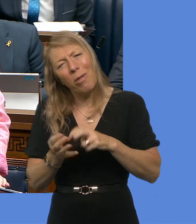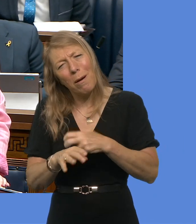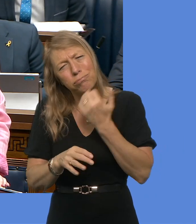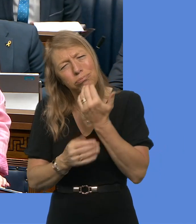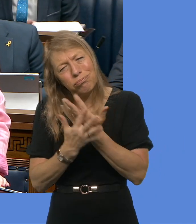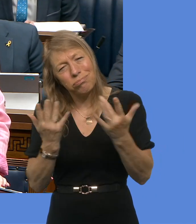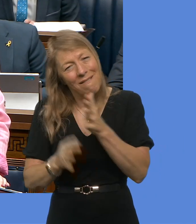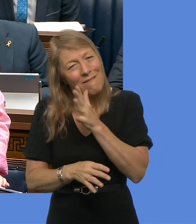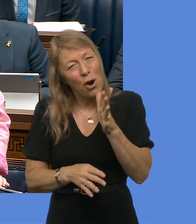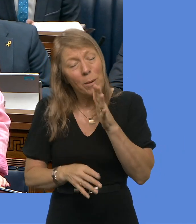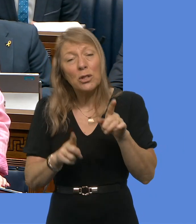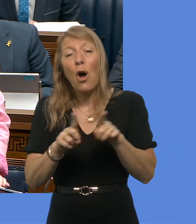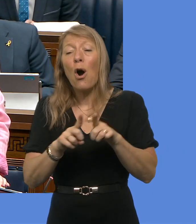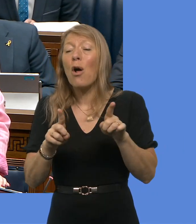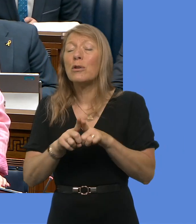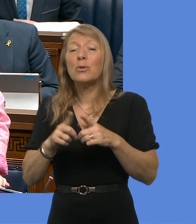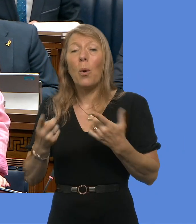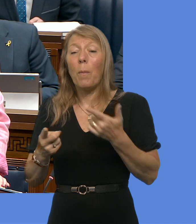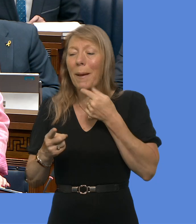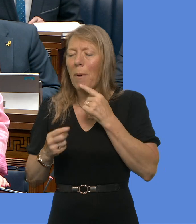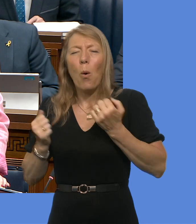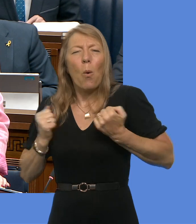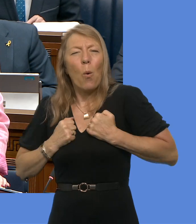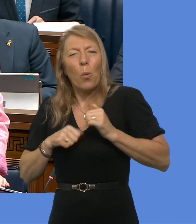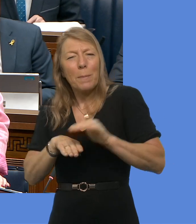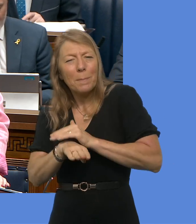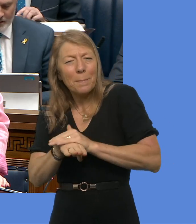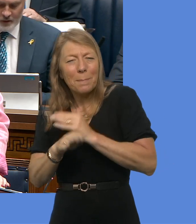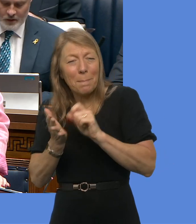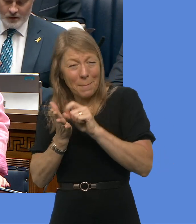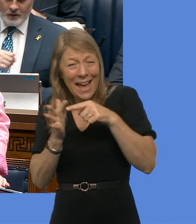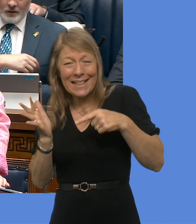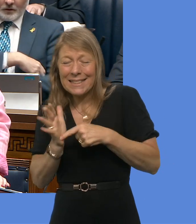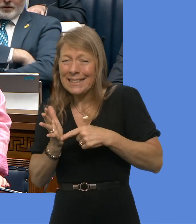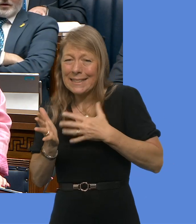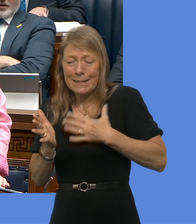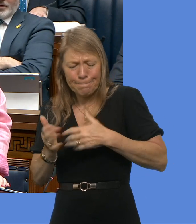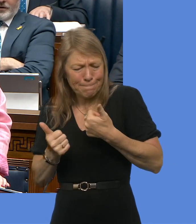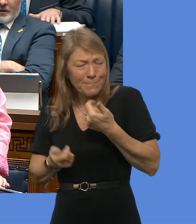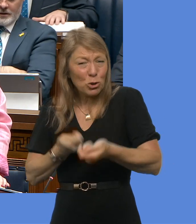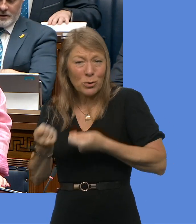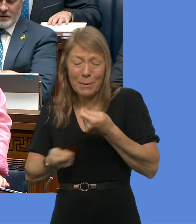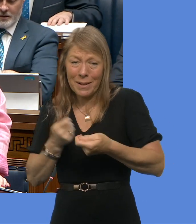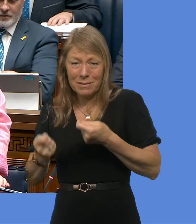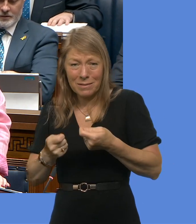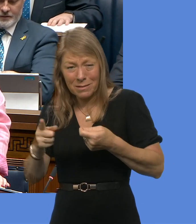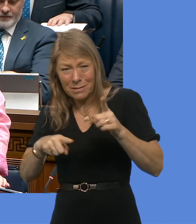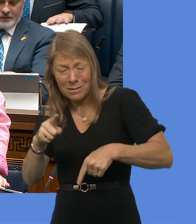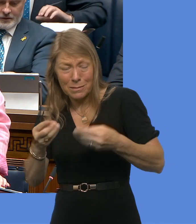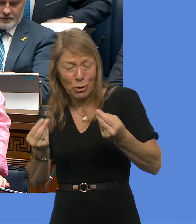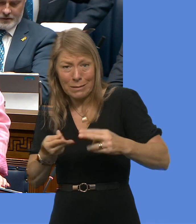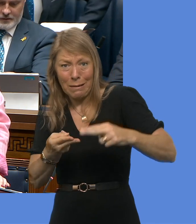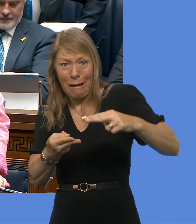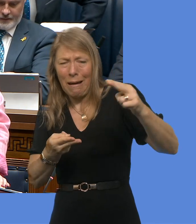well, and he will be fully aware of how urgent this issue is in terms of trying to get a resolution. And we would call on the United Kingdom Government as